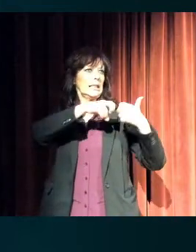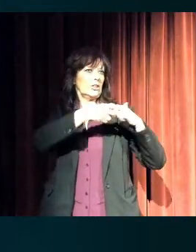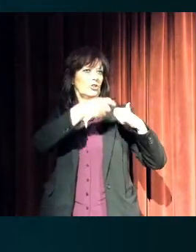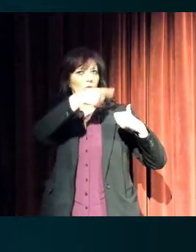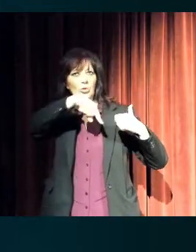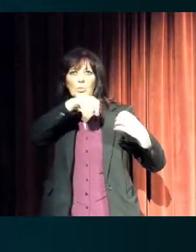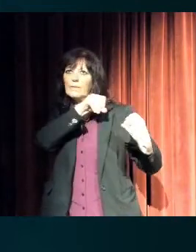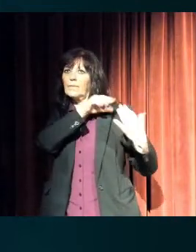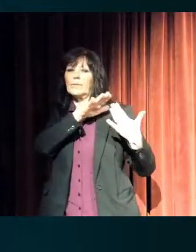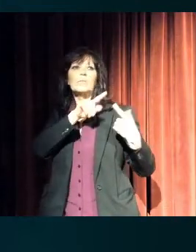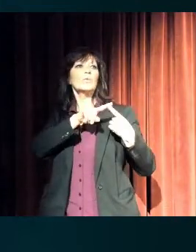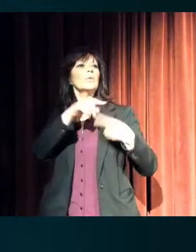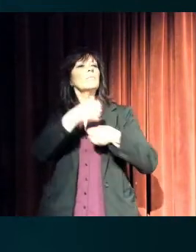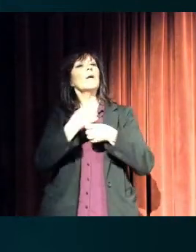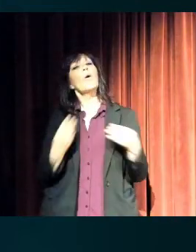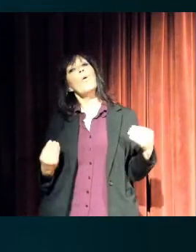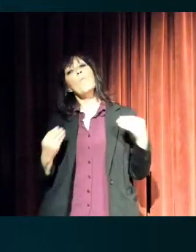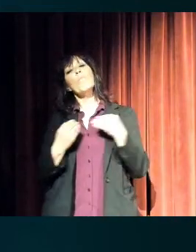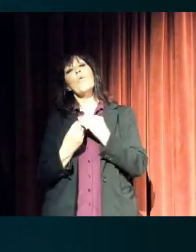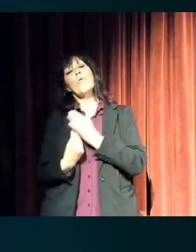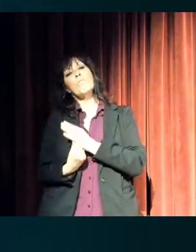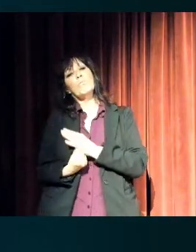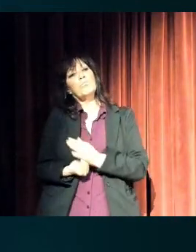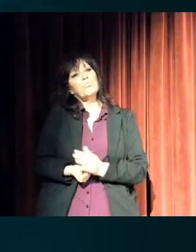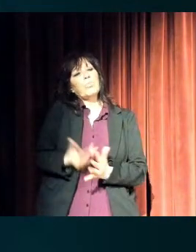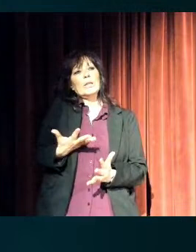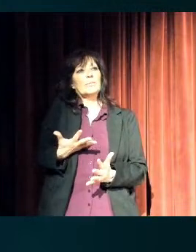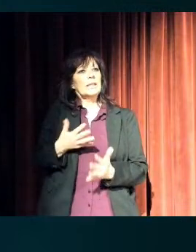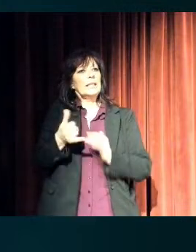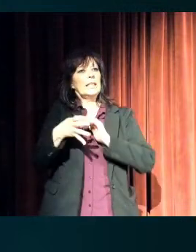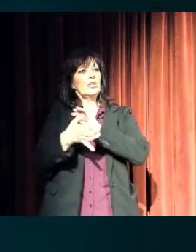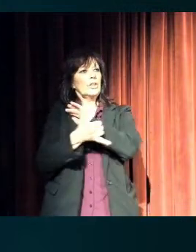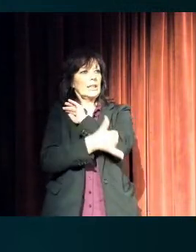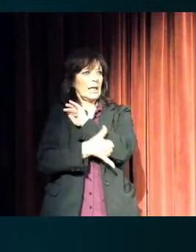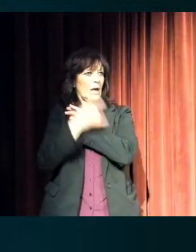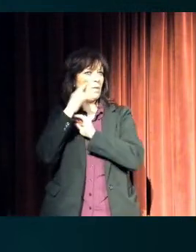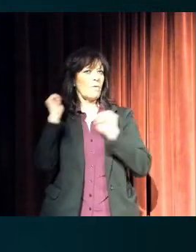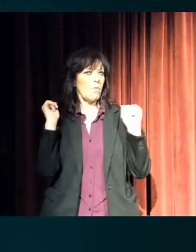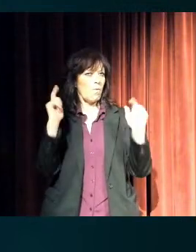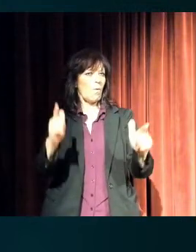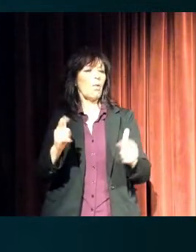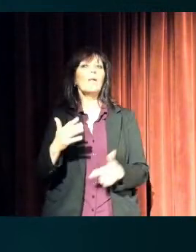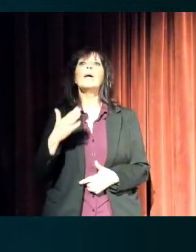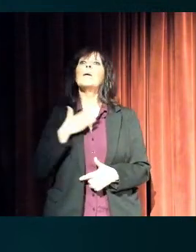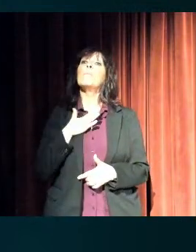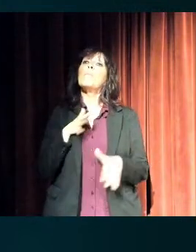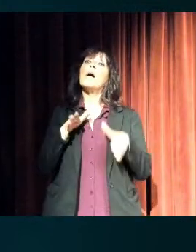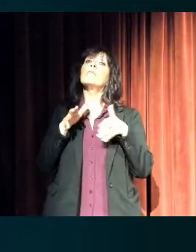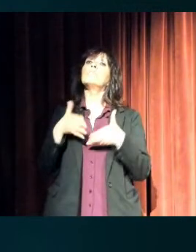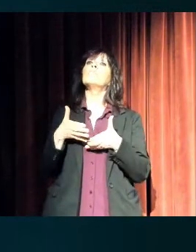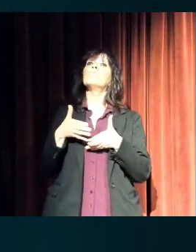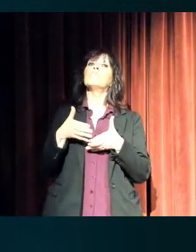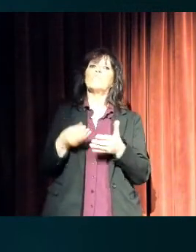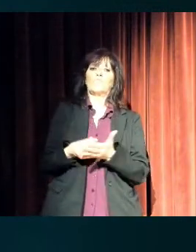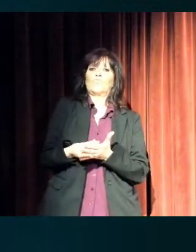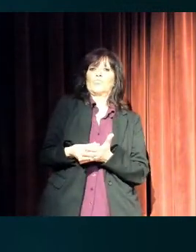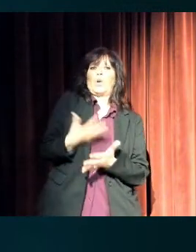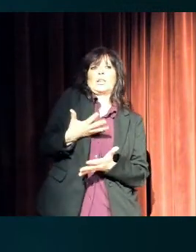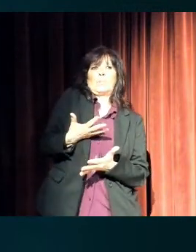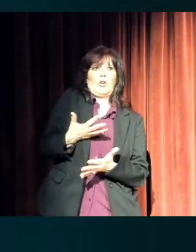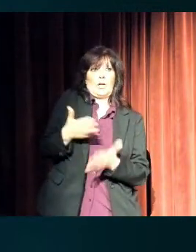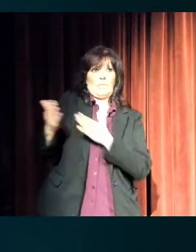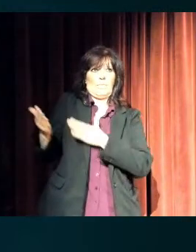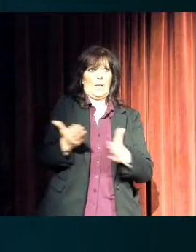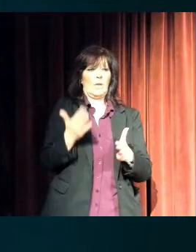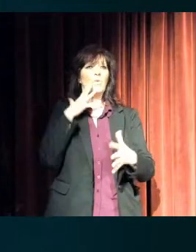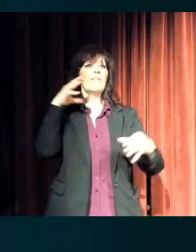face today to create a more prosperous Erie County for all. My administration's prosperity plan will invest